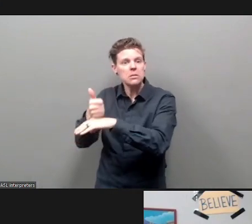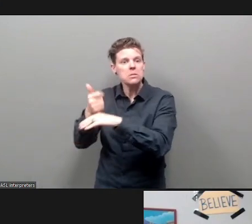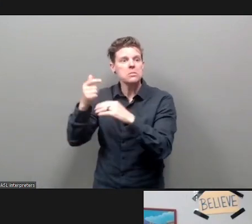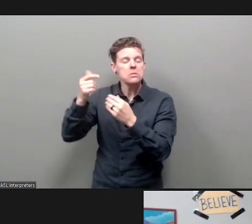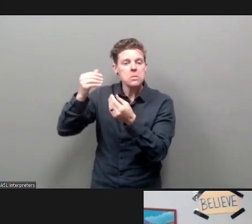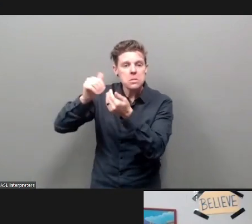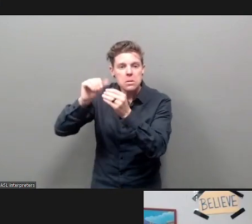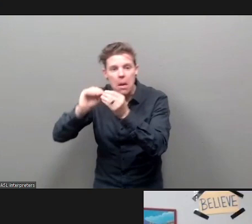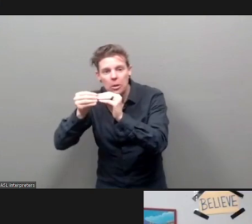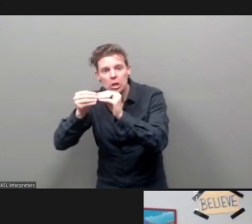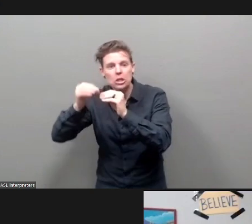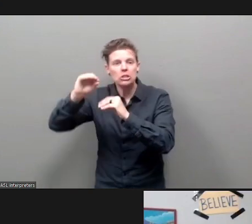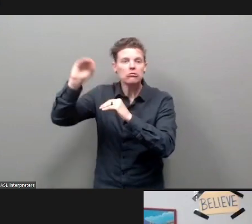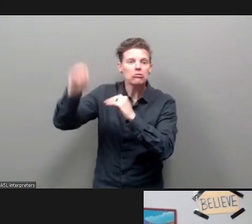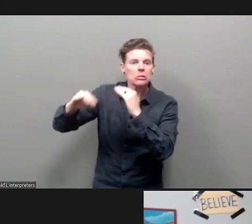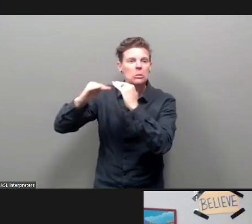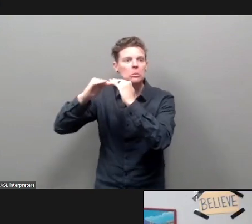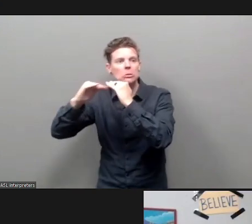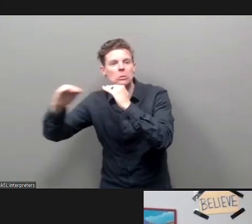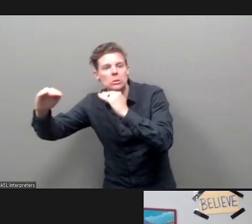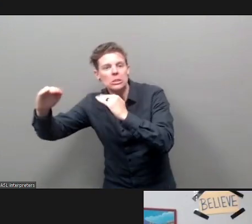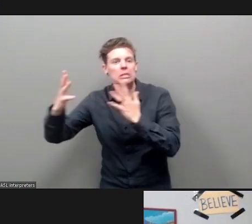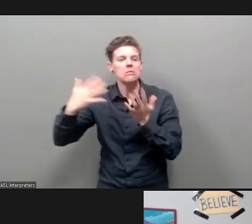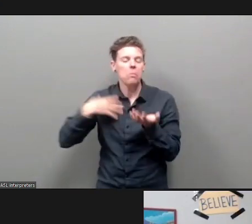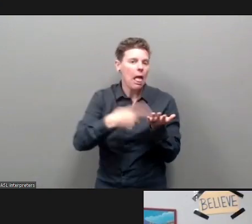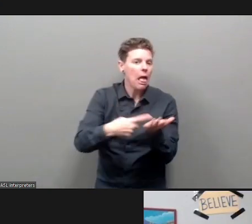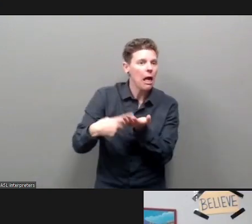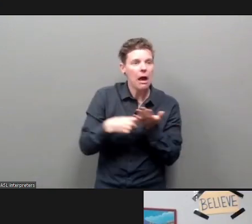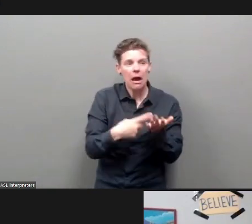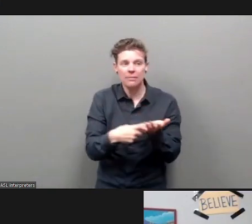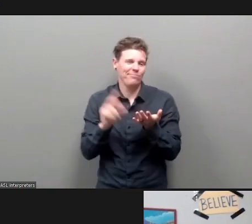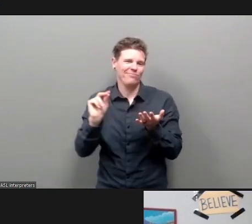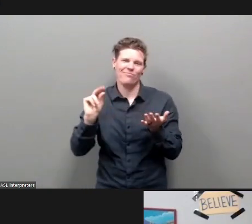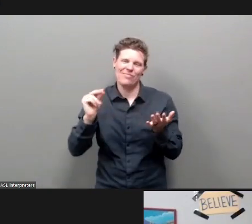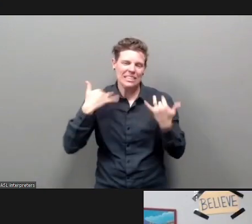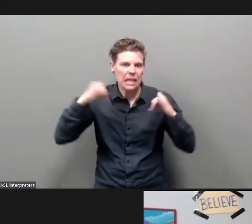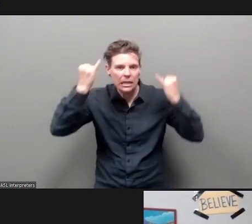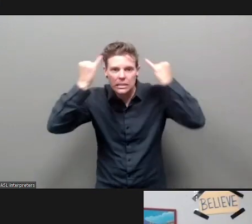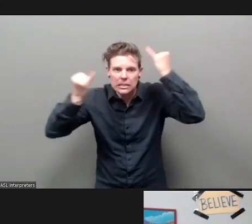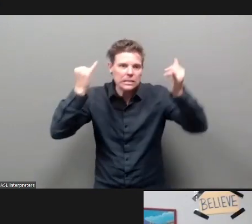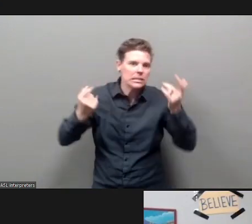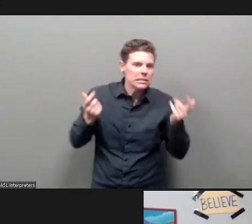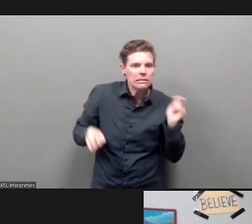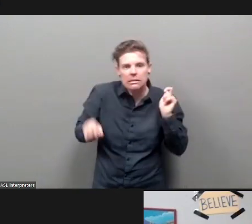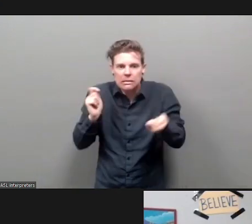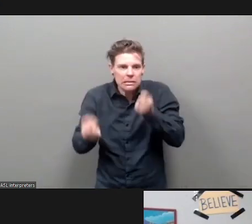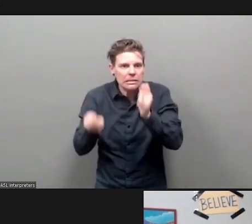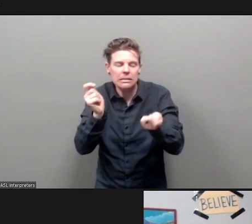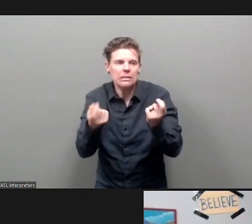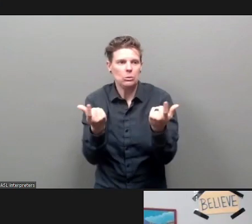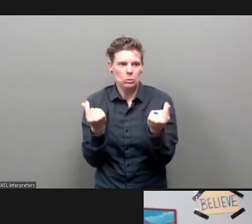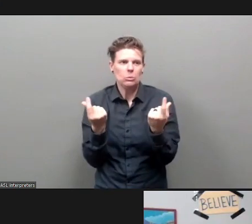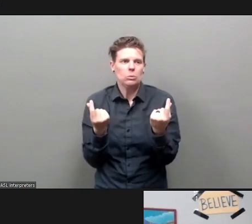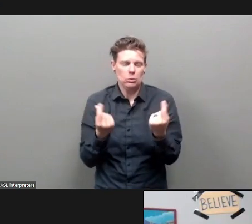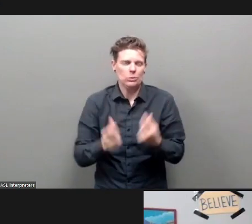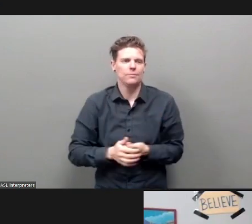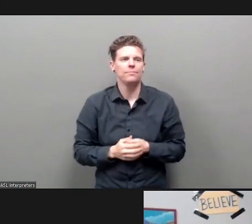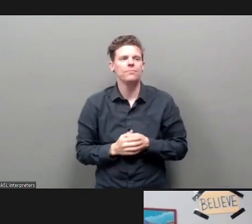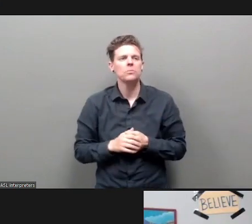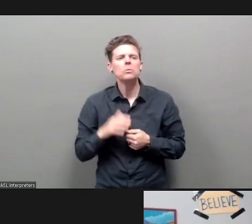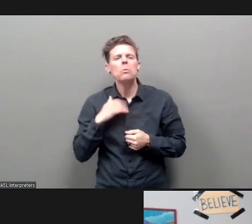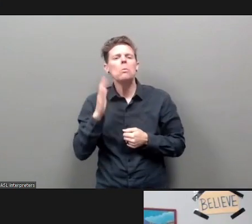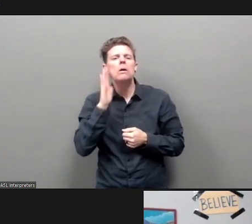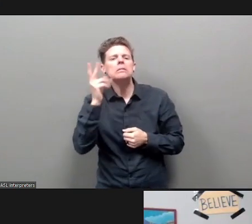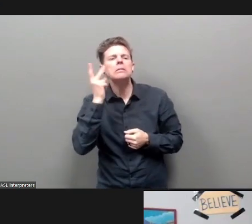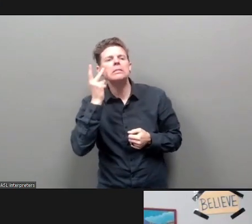not entirely certain, but I think what mainly we'll see is significant shortages of